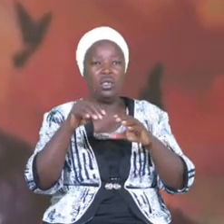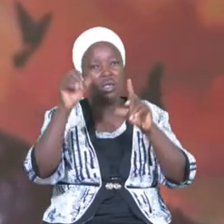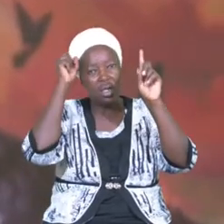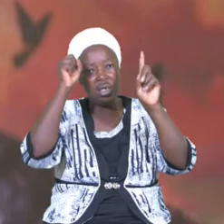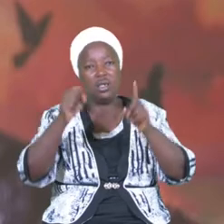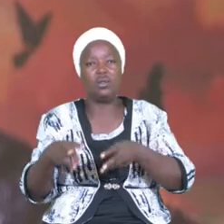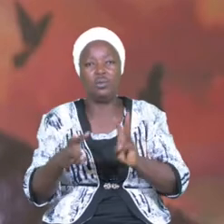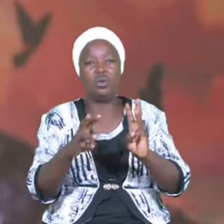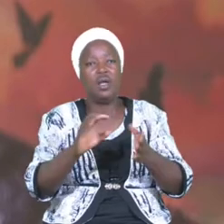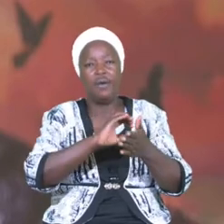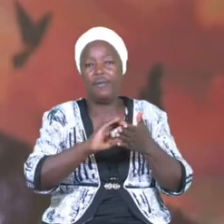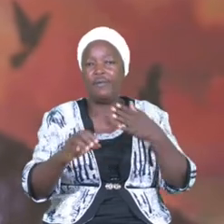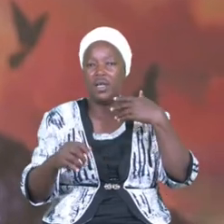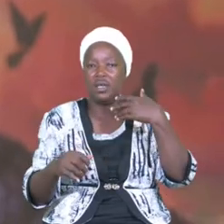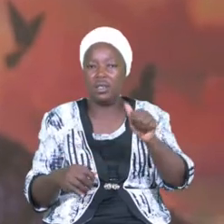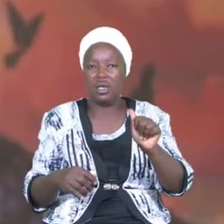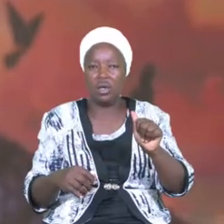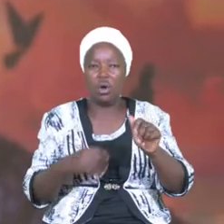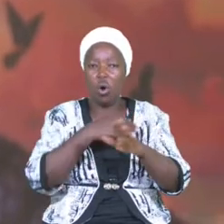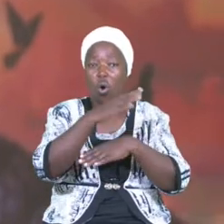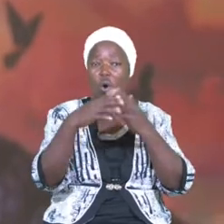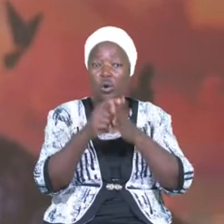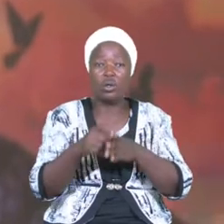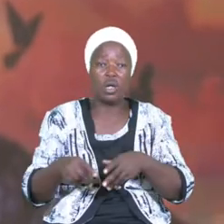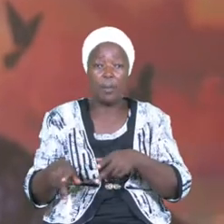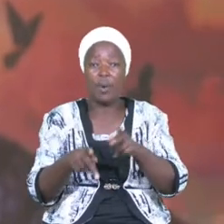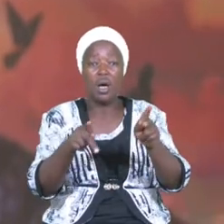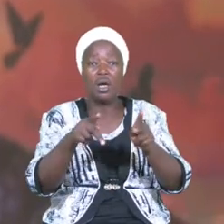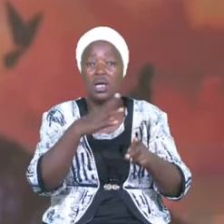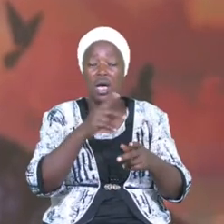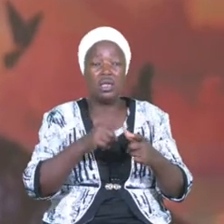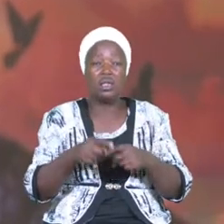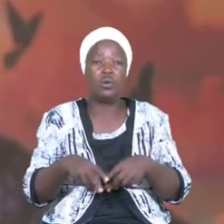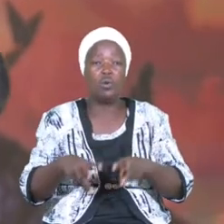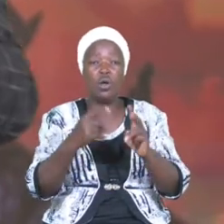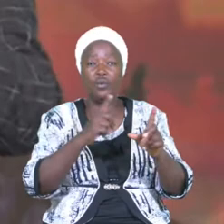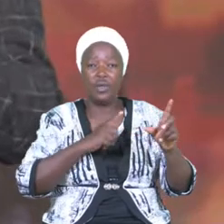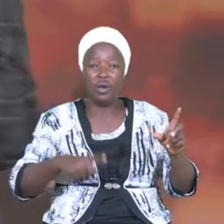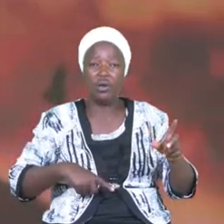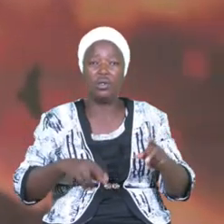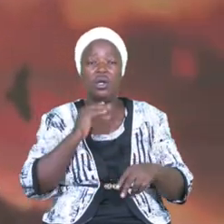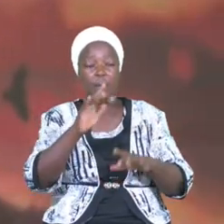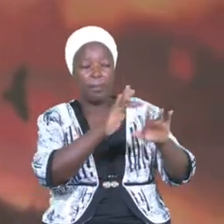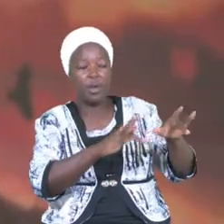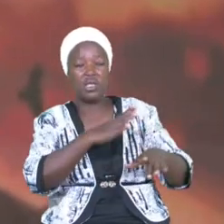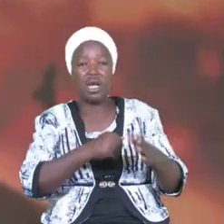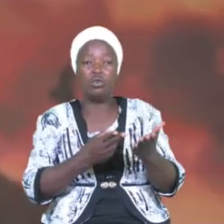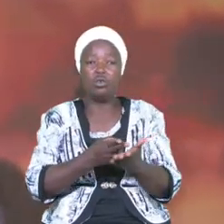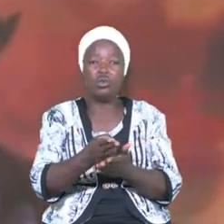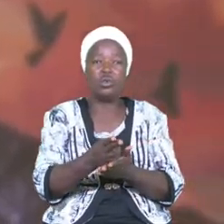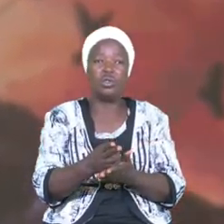All the paths of the Lord are mercy and truth unto such